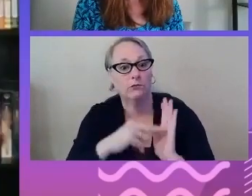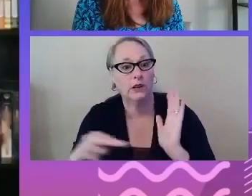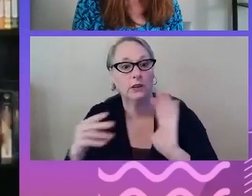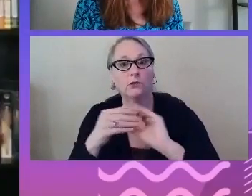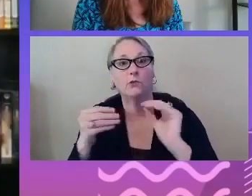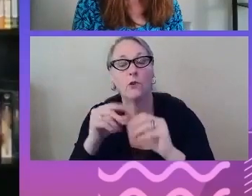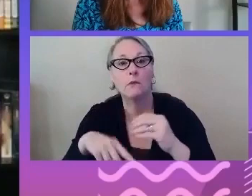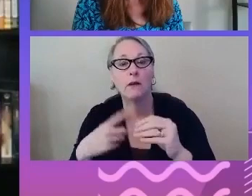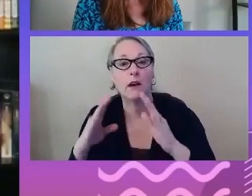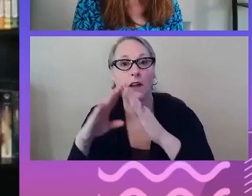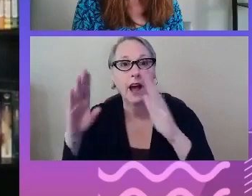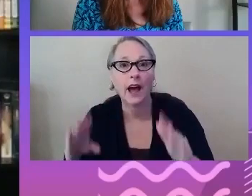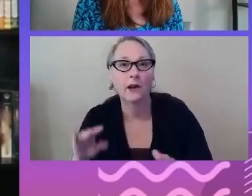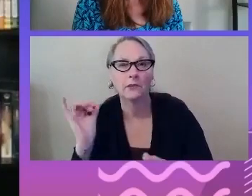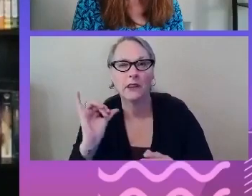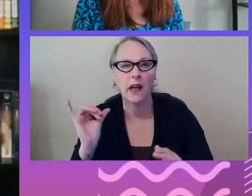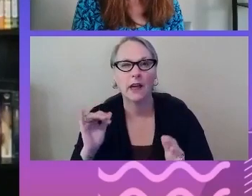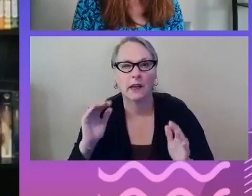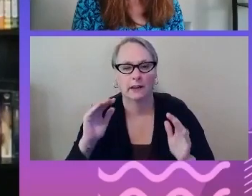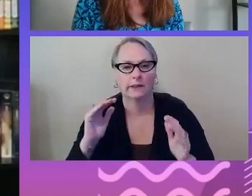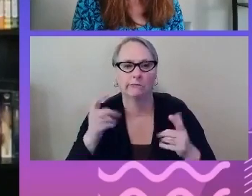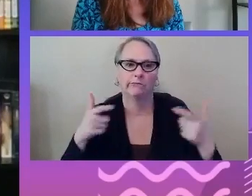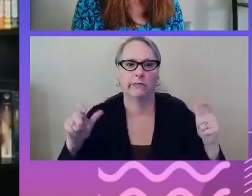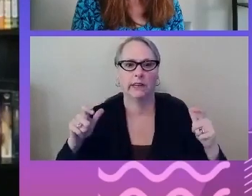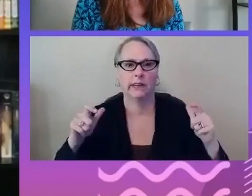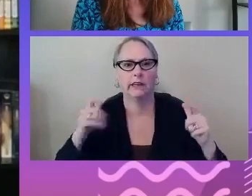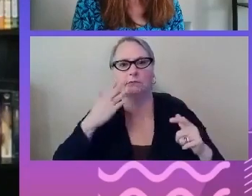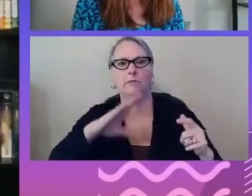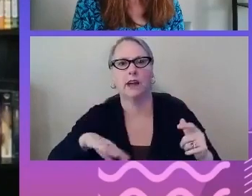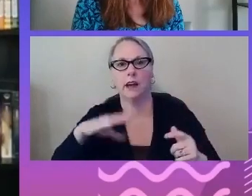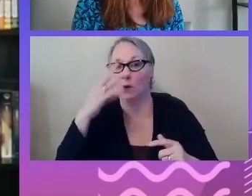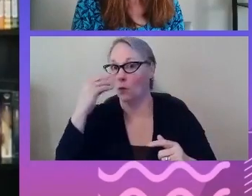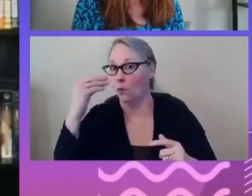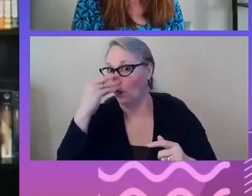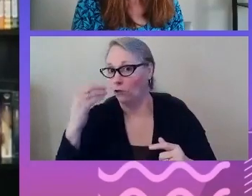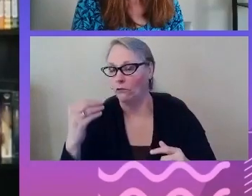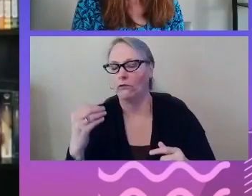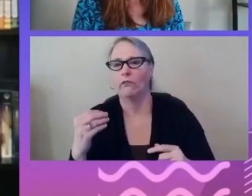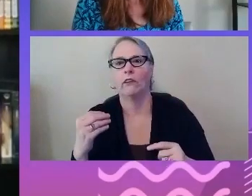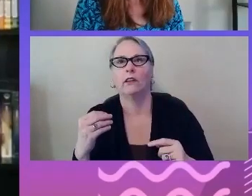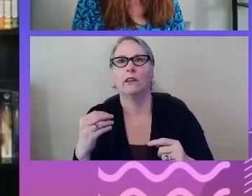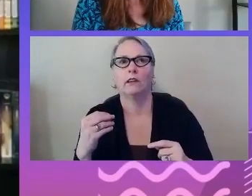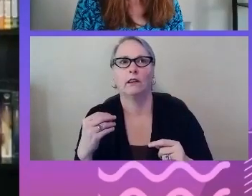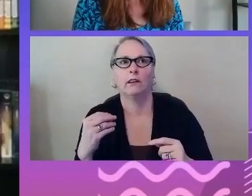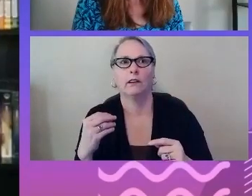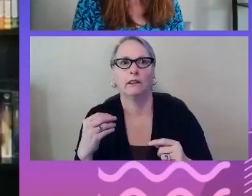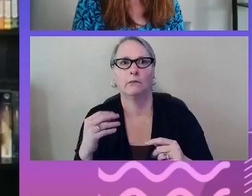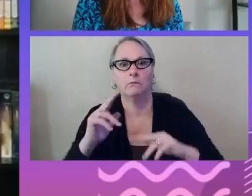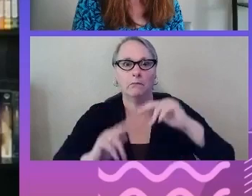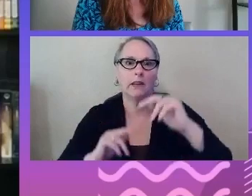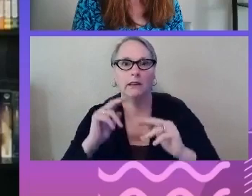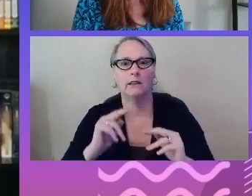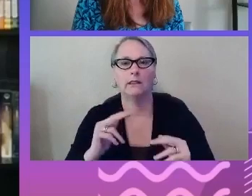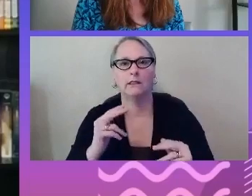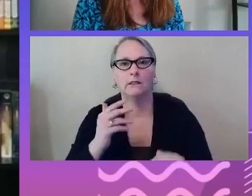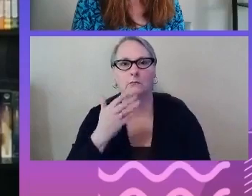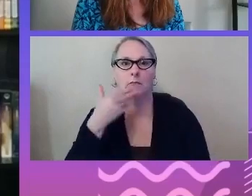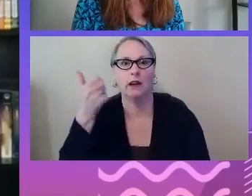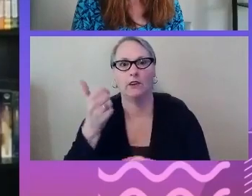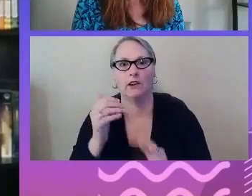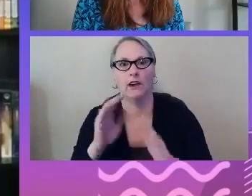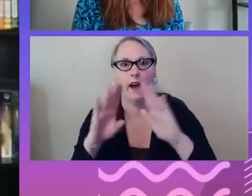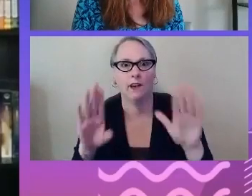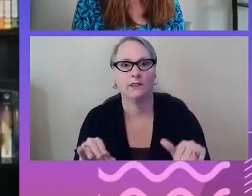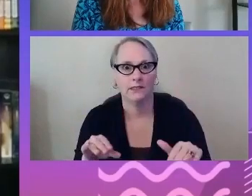wolves blowing down their houses, right? The big bad wolf. Thinking about building better houses and how they could do that. Just thinking about engineering